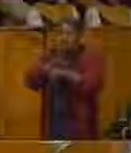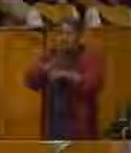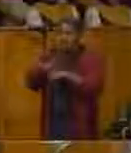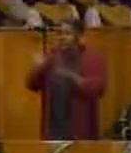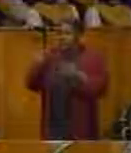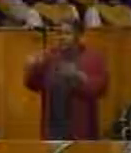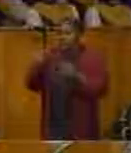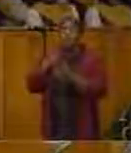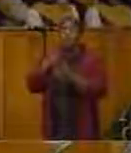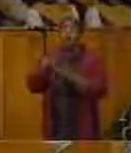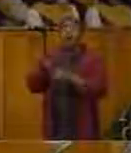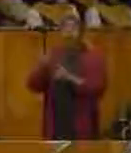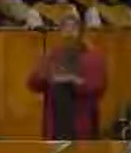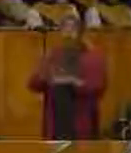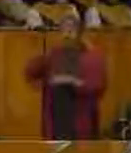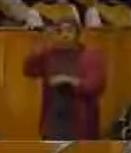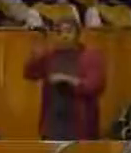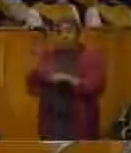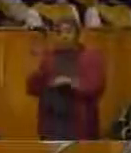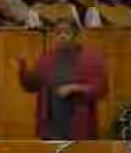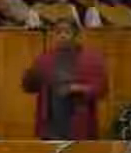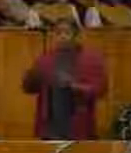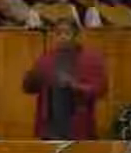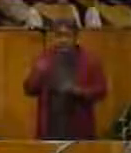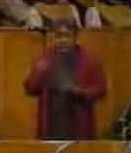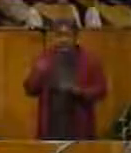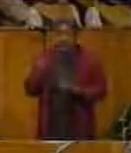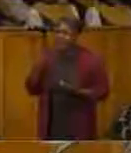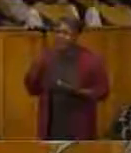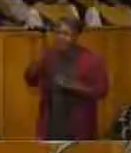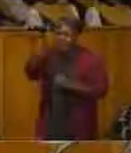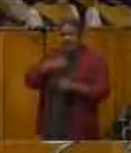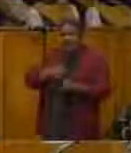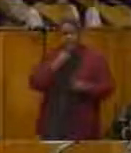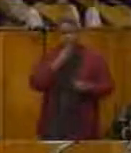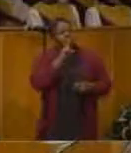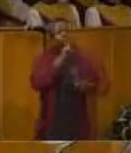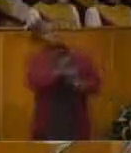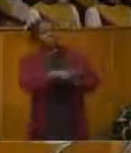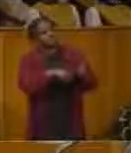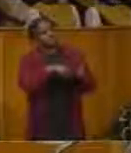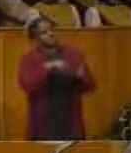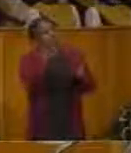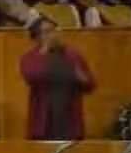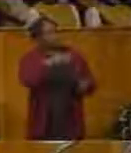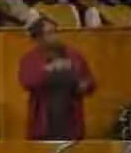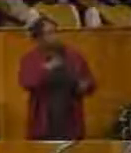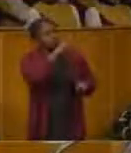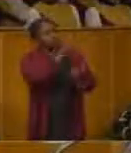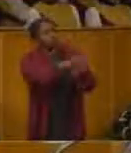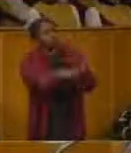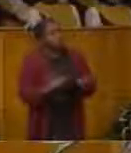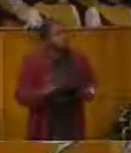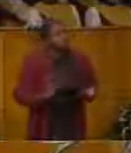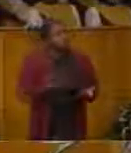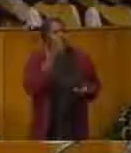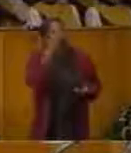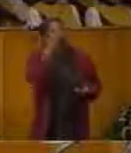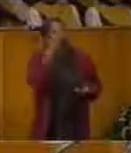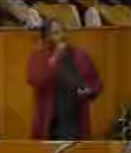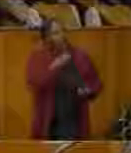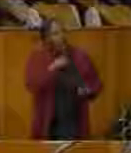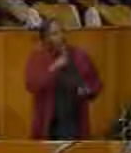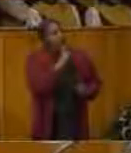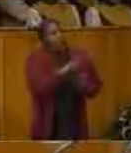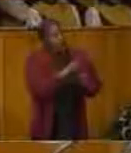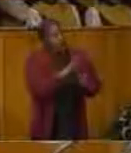I was in the barbershop the other day, and a brother began speaking to me, and he asked me a question. He said, "Pastor, let me ask you this. Why should I